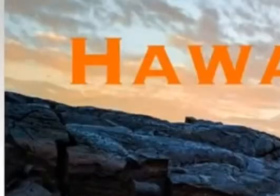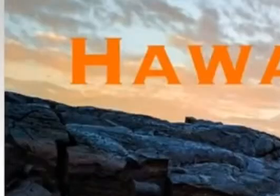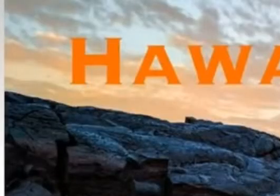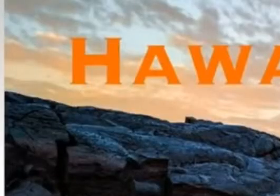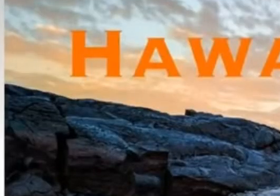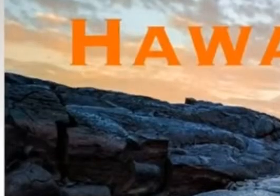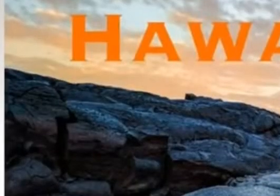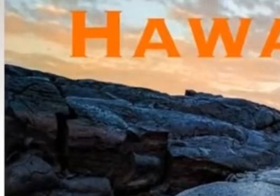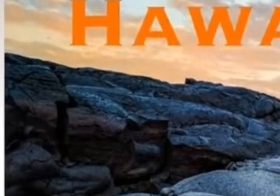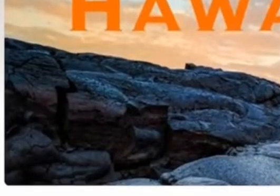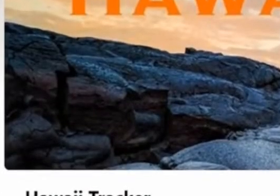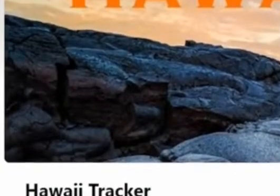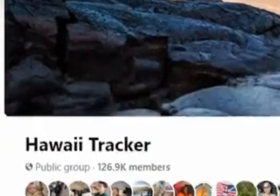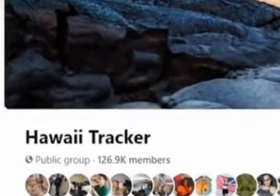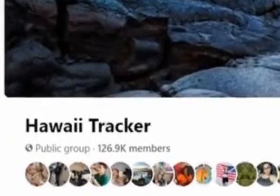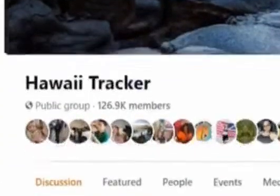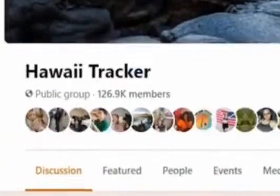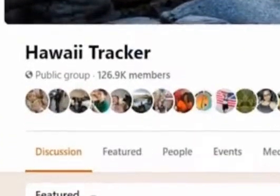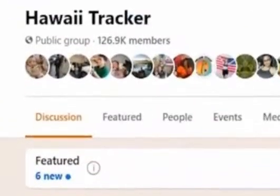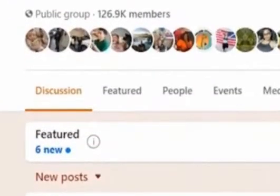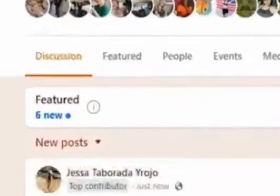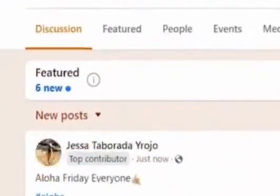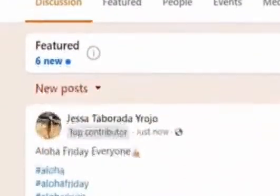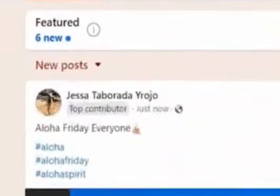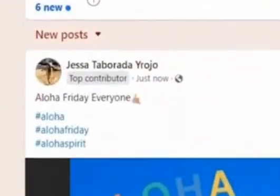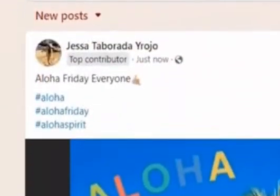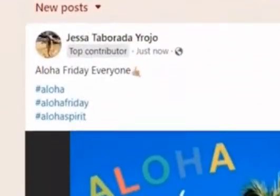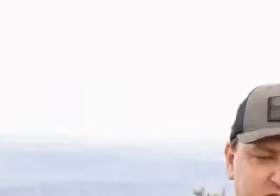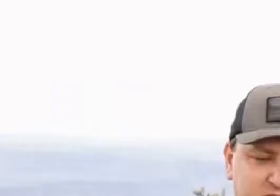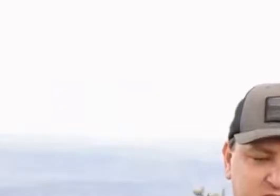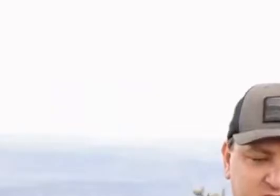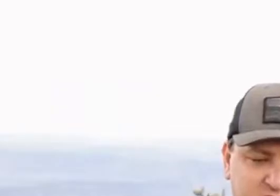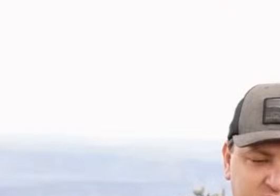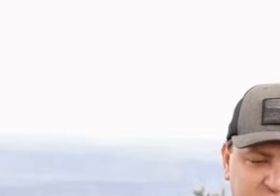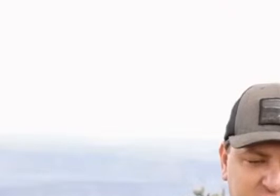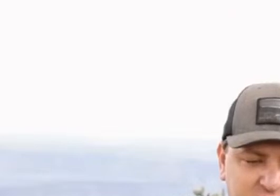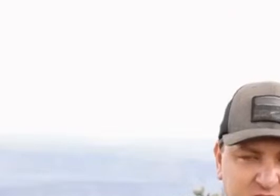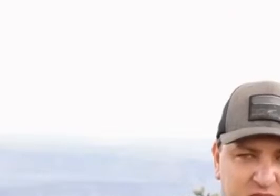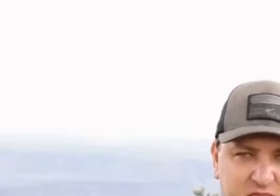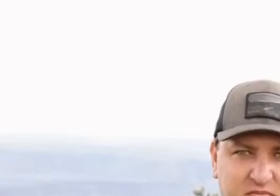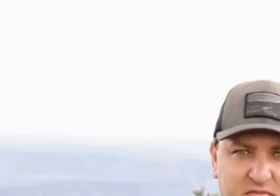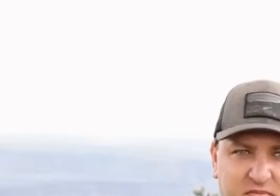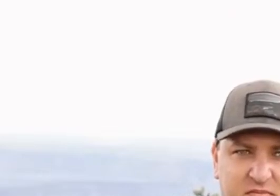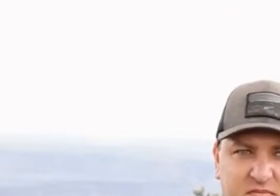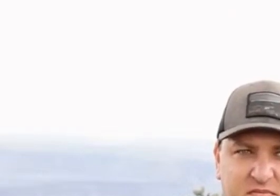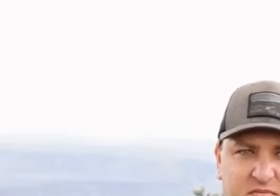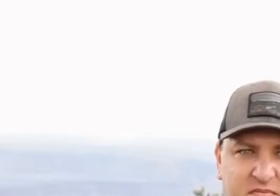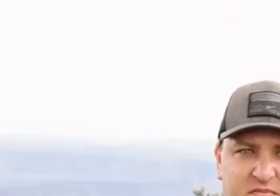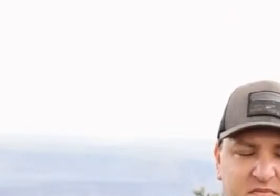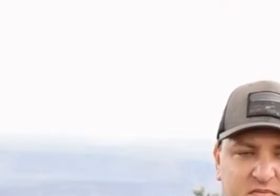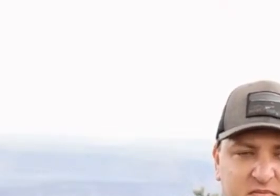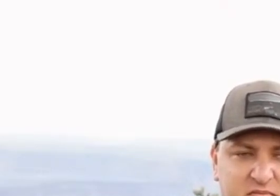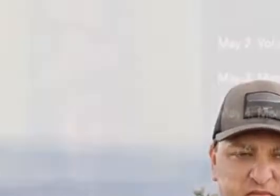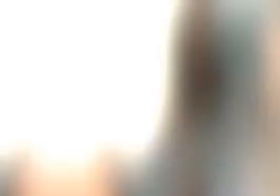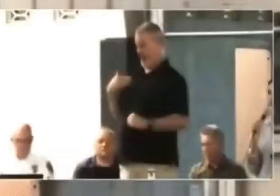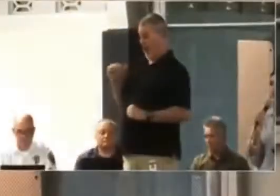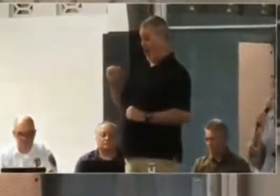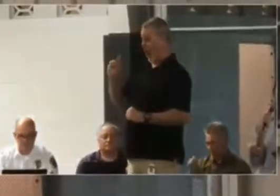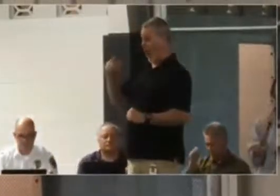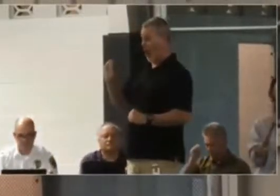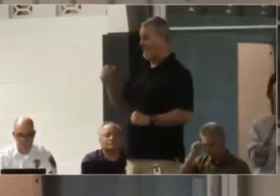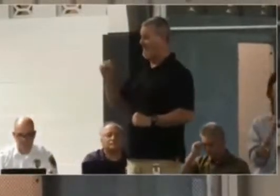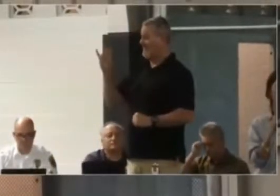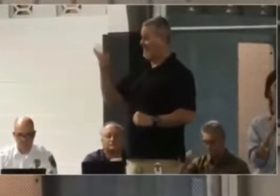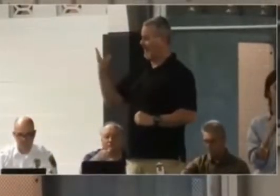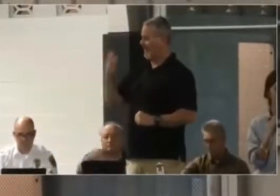media. So the way the two programs work together is that the social media networks end up being a distribution pathway for all the information. And having that